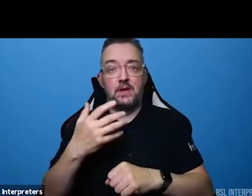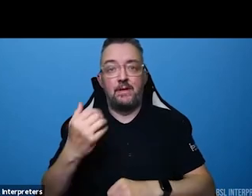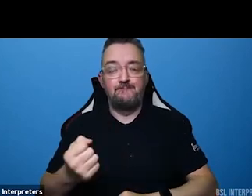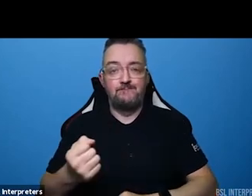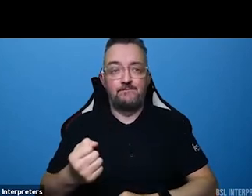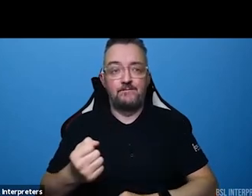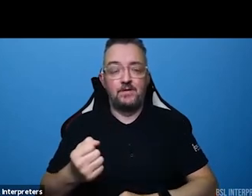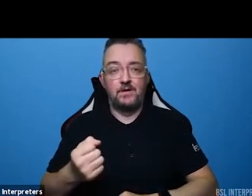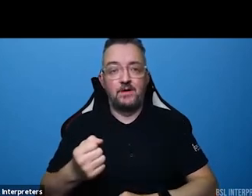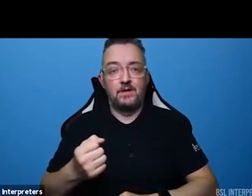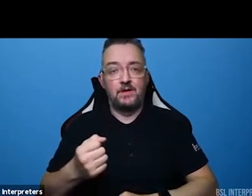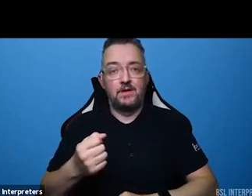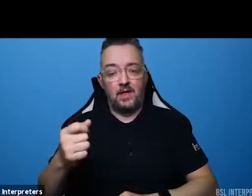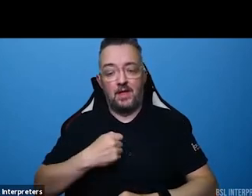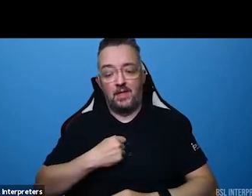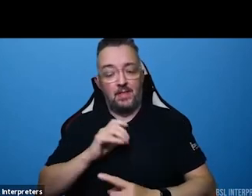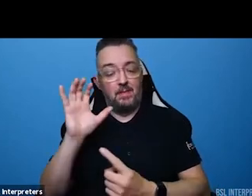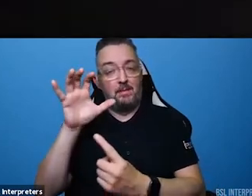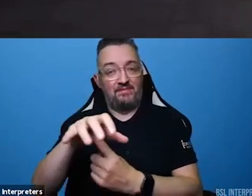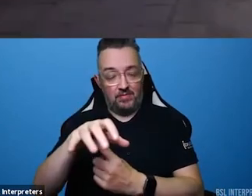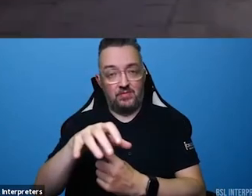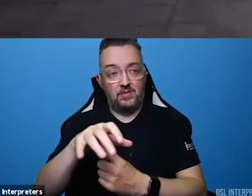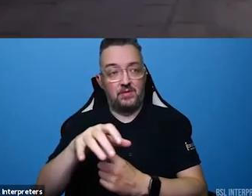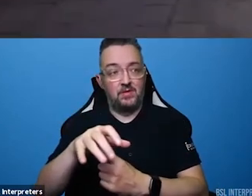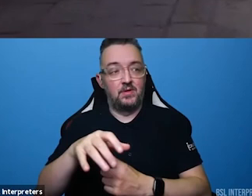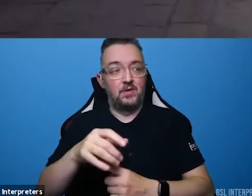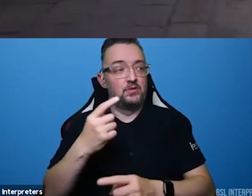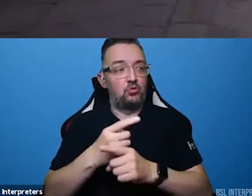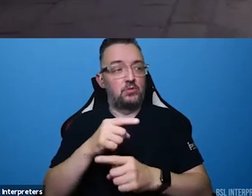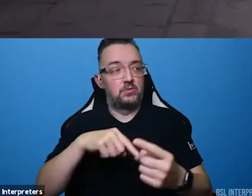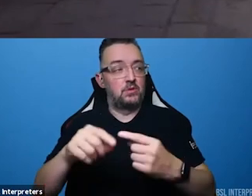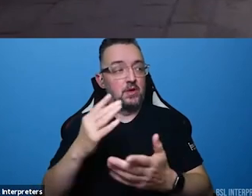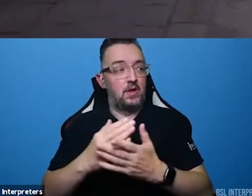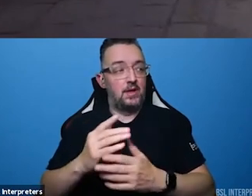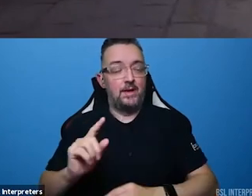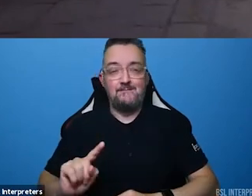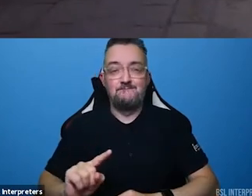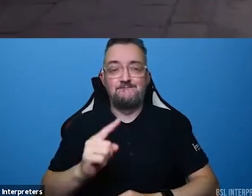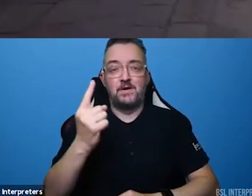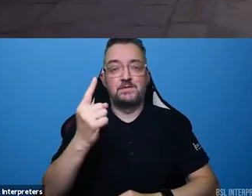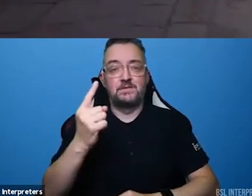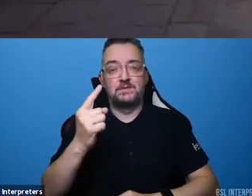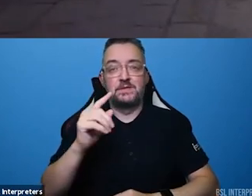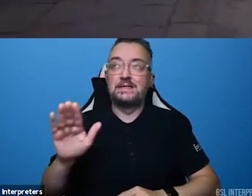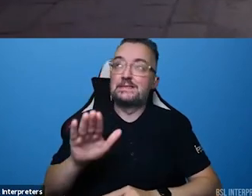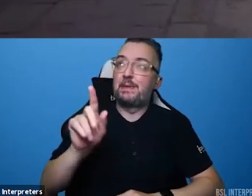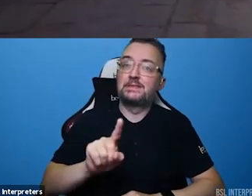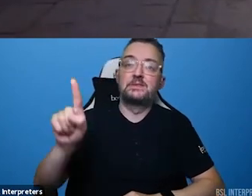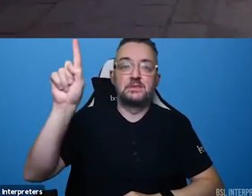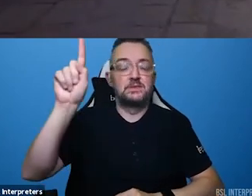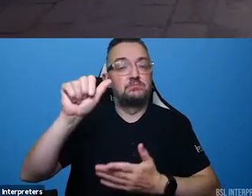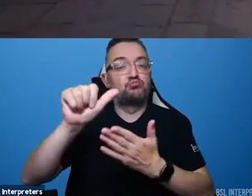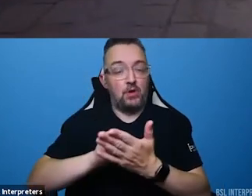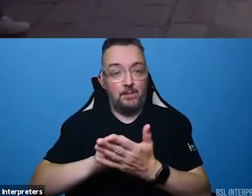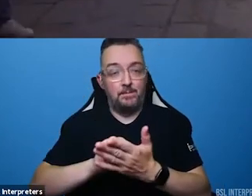Lithuanian pavilion, is presenting its very first space program, which is based on